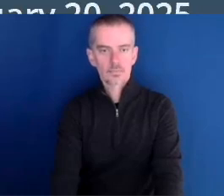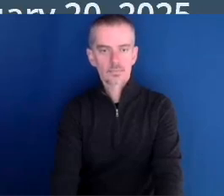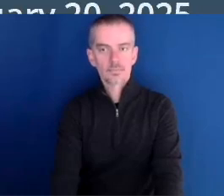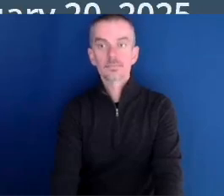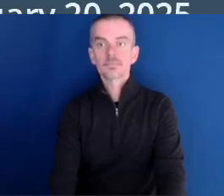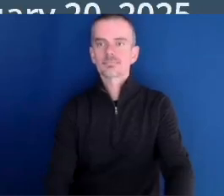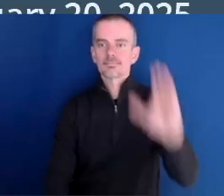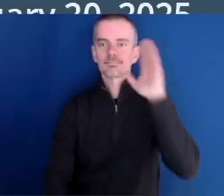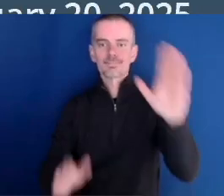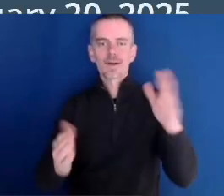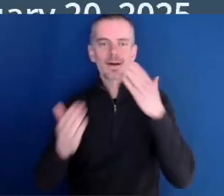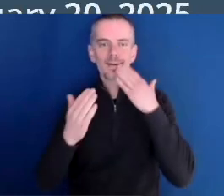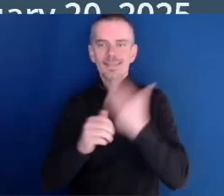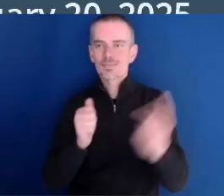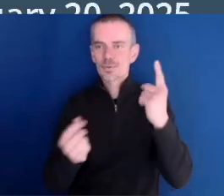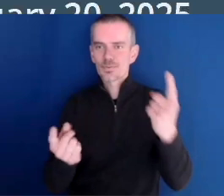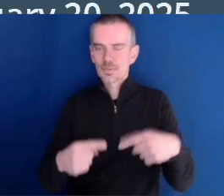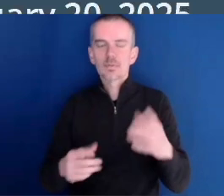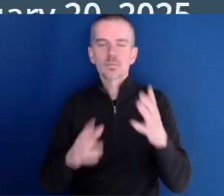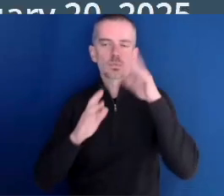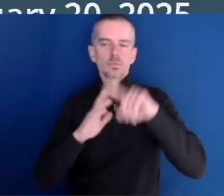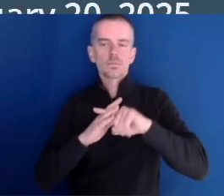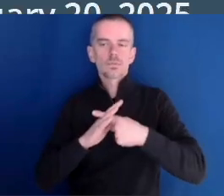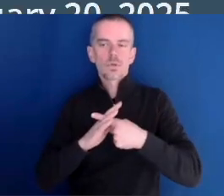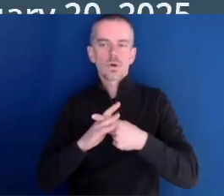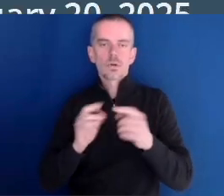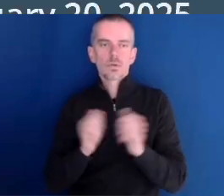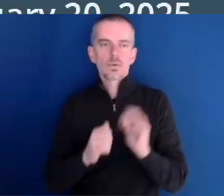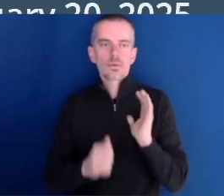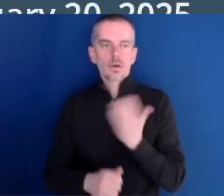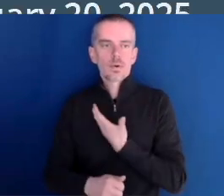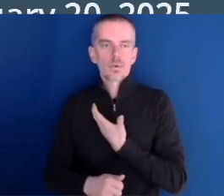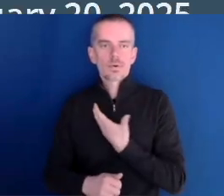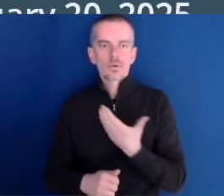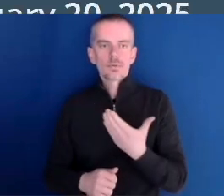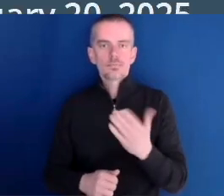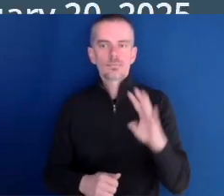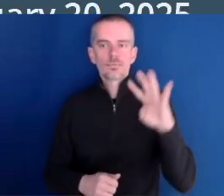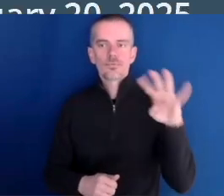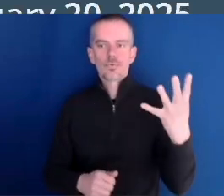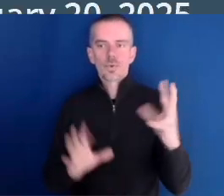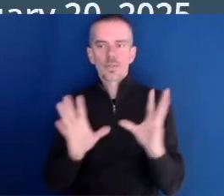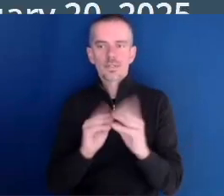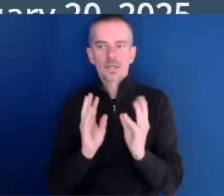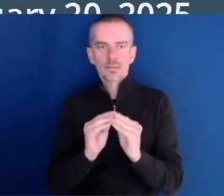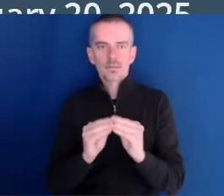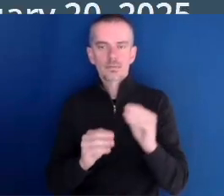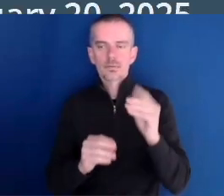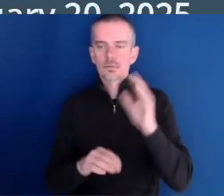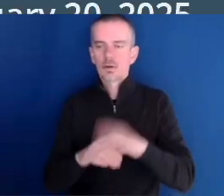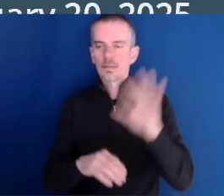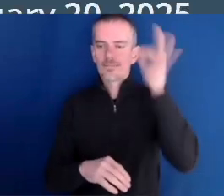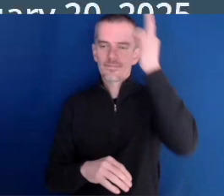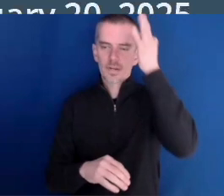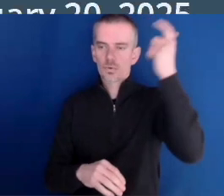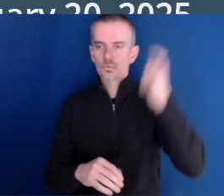Hey, thanks everyone for being here. We're going to get started with our fourth session of our federal grants